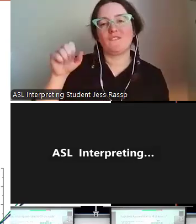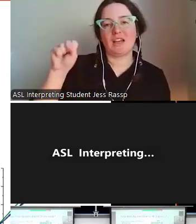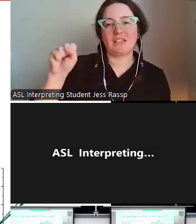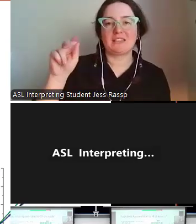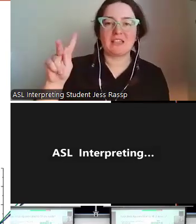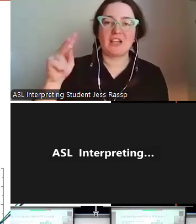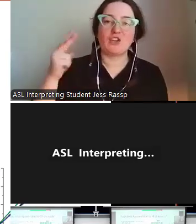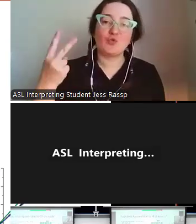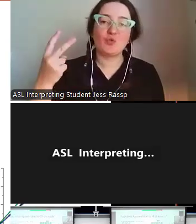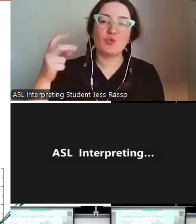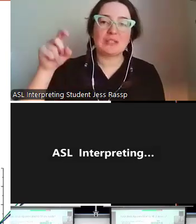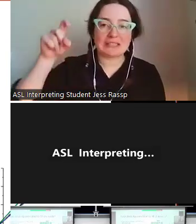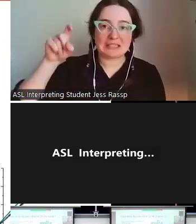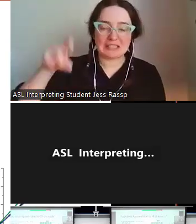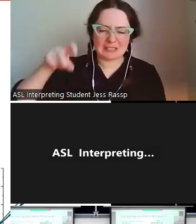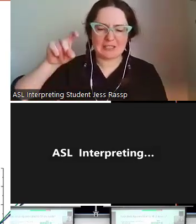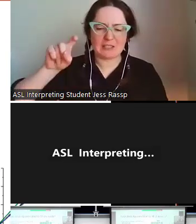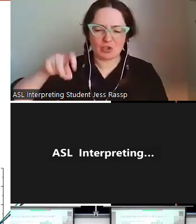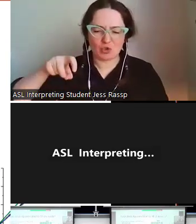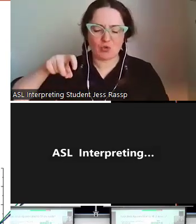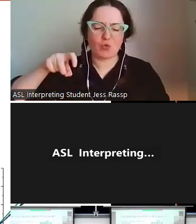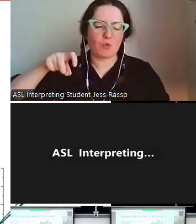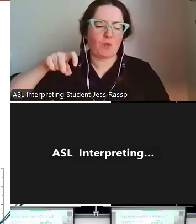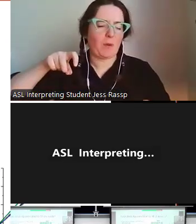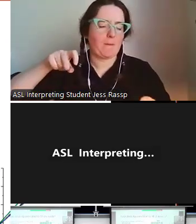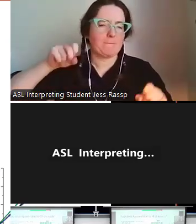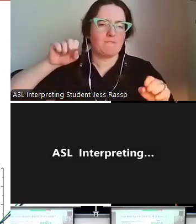crystallize and able to get